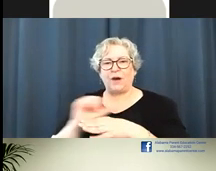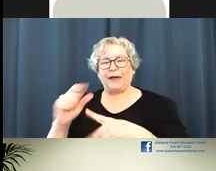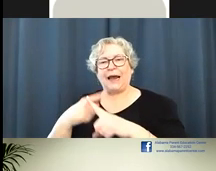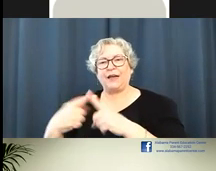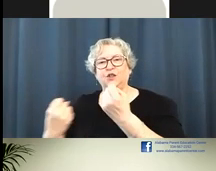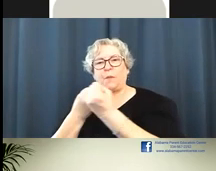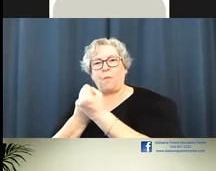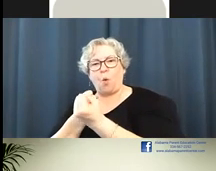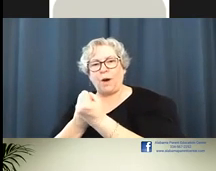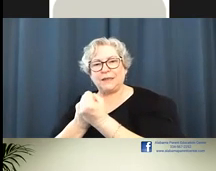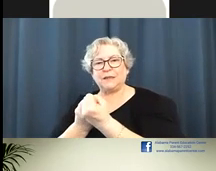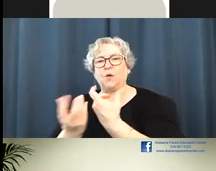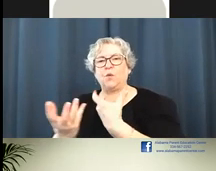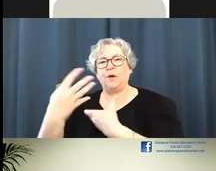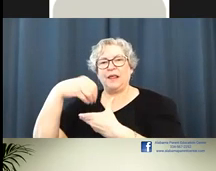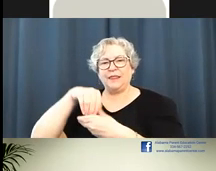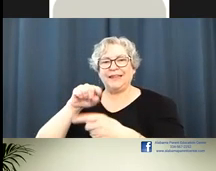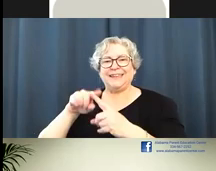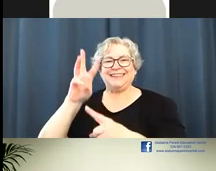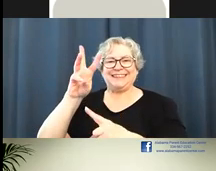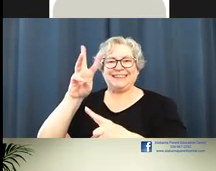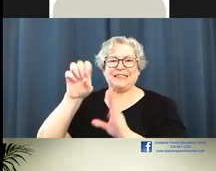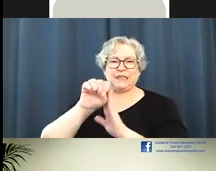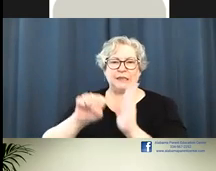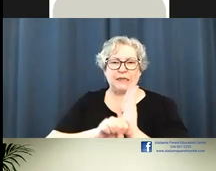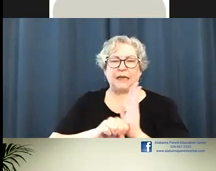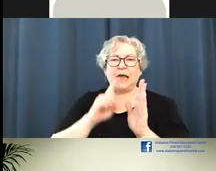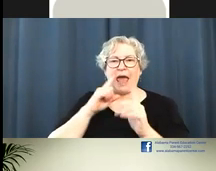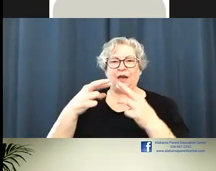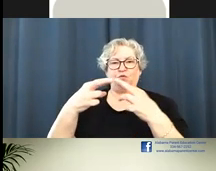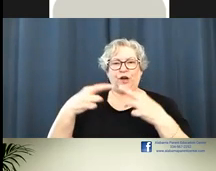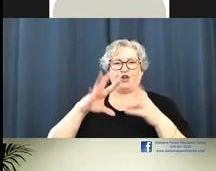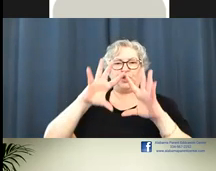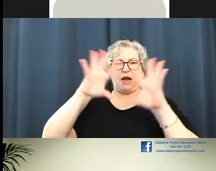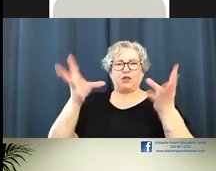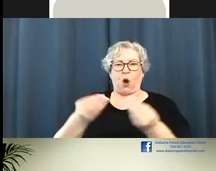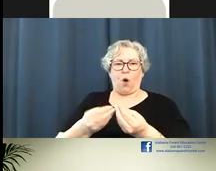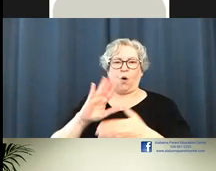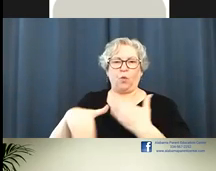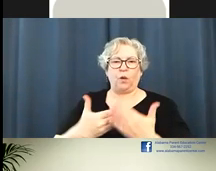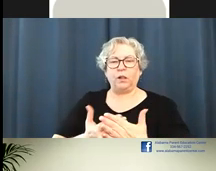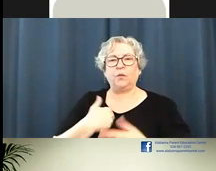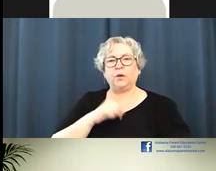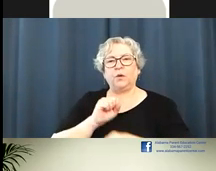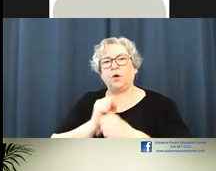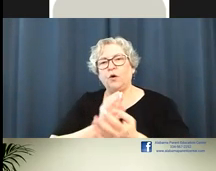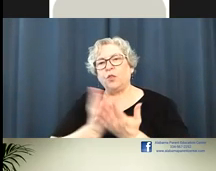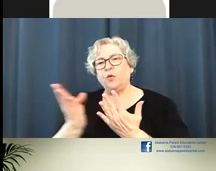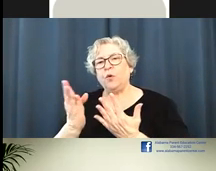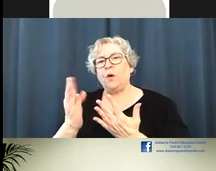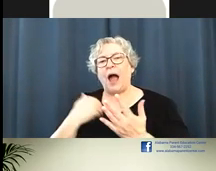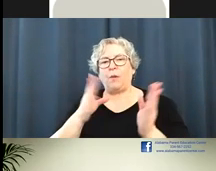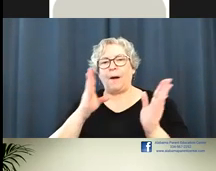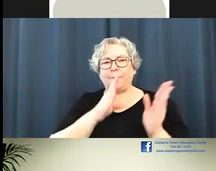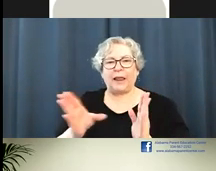support within the six states and as a region as a whole. As we work through our planning phase,